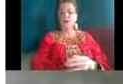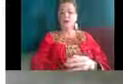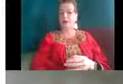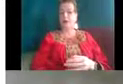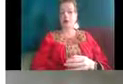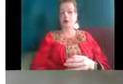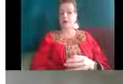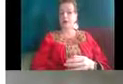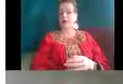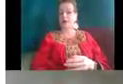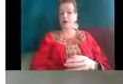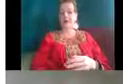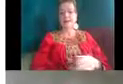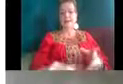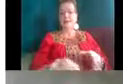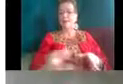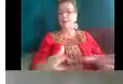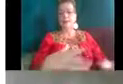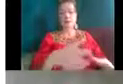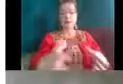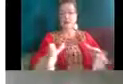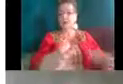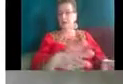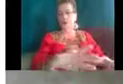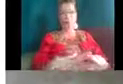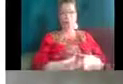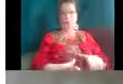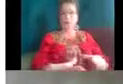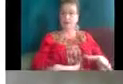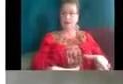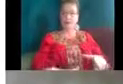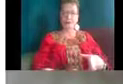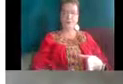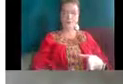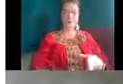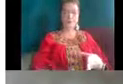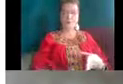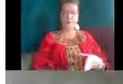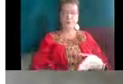here how people are easily staying connected and making phone calls just through their smart speakers